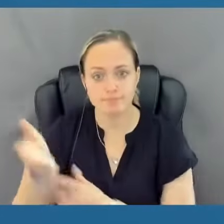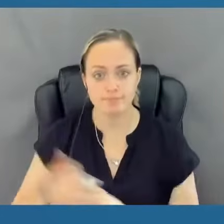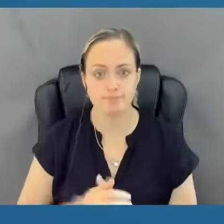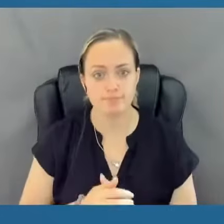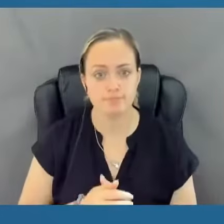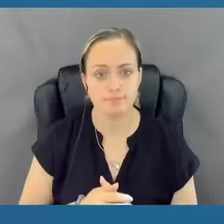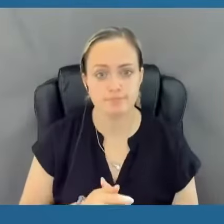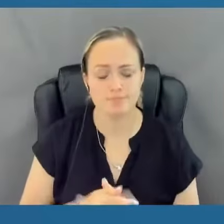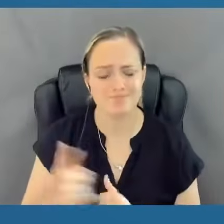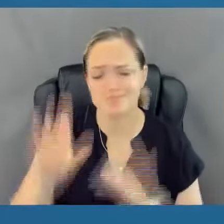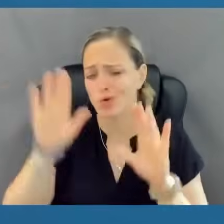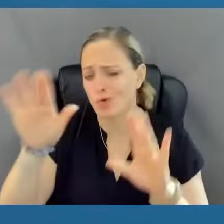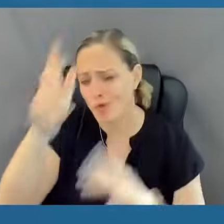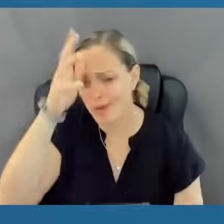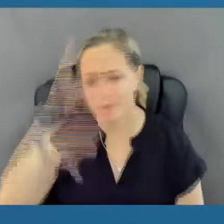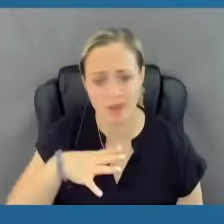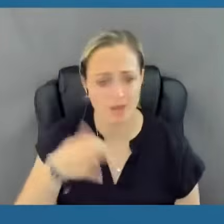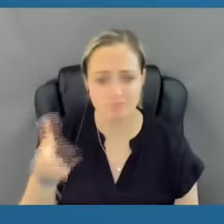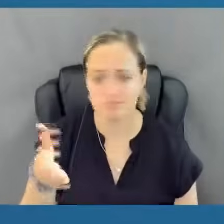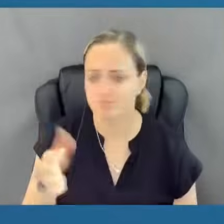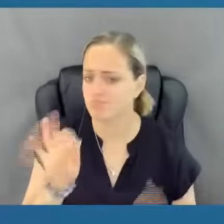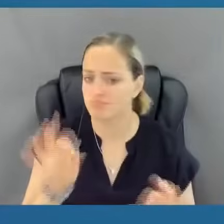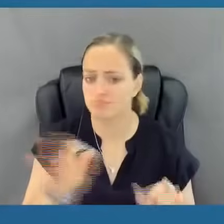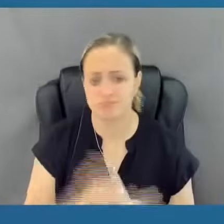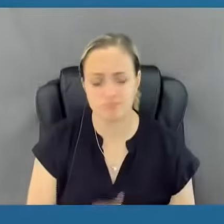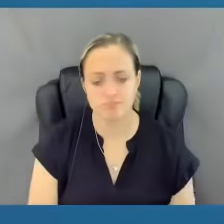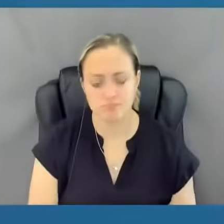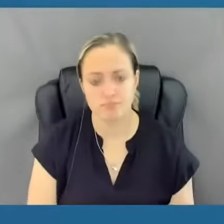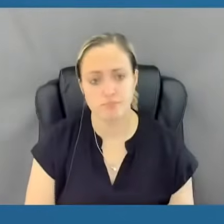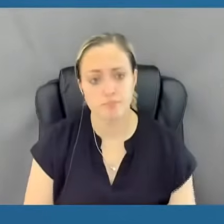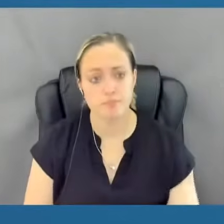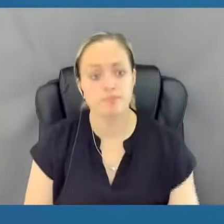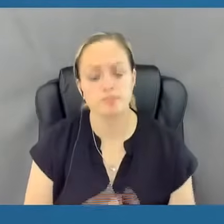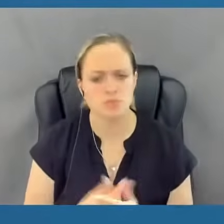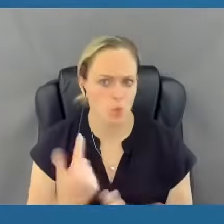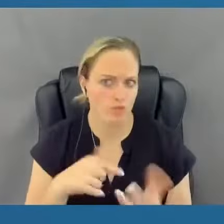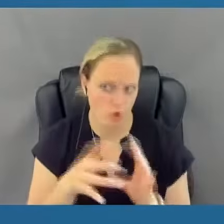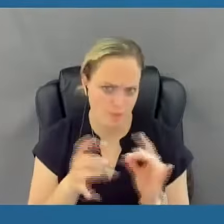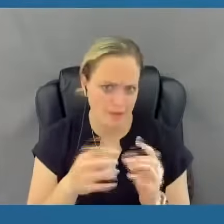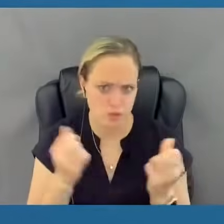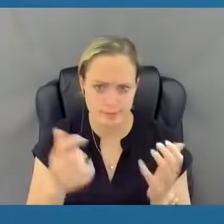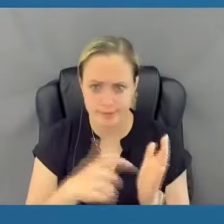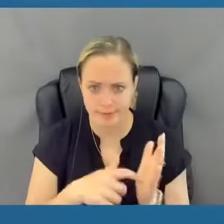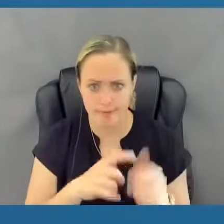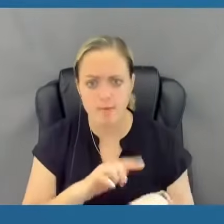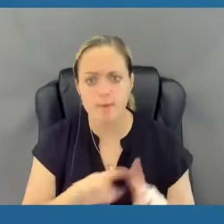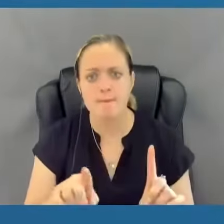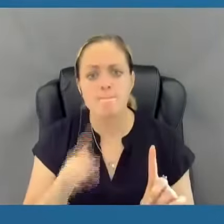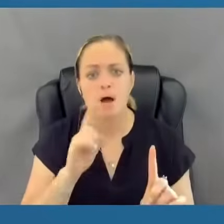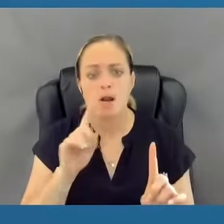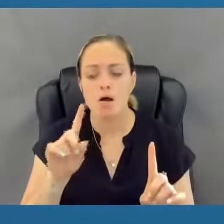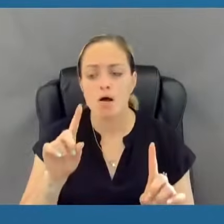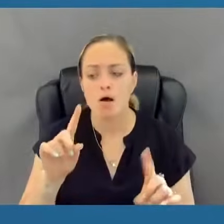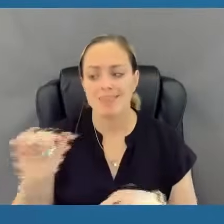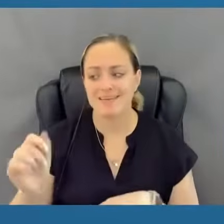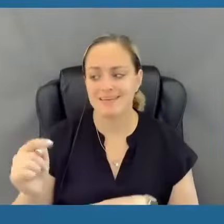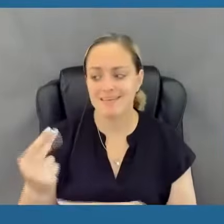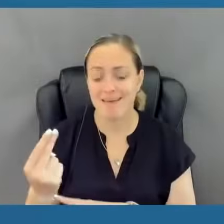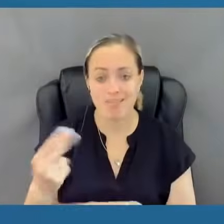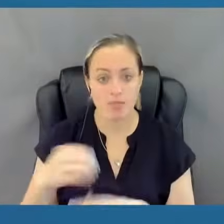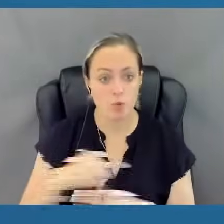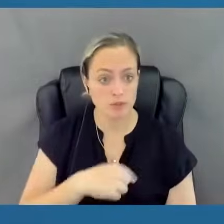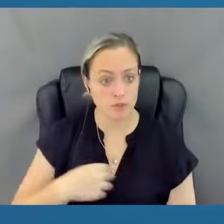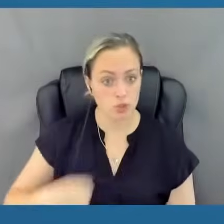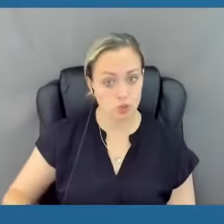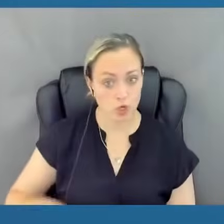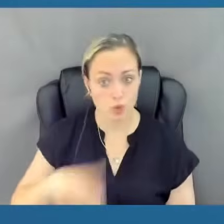one great guy. So as was mentioned, on the 10th, I was in China talking to Xi